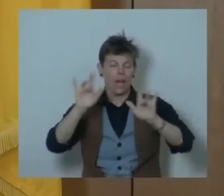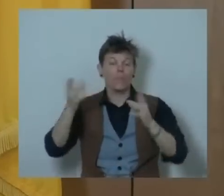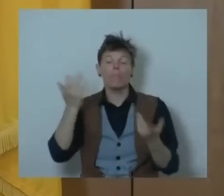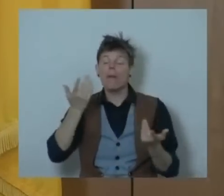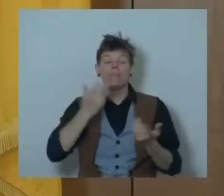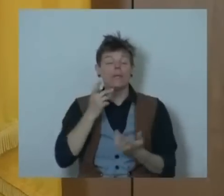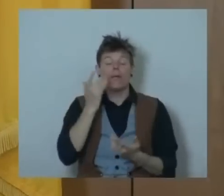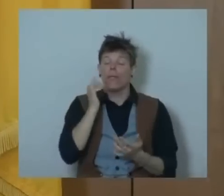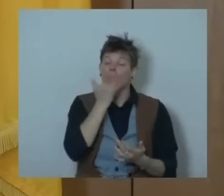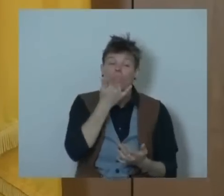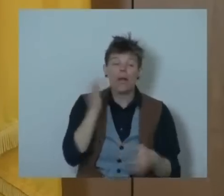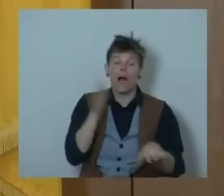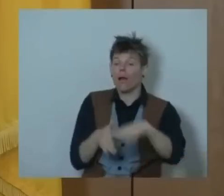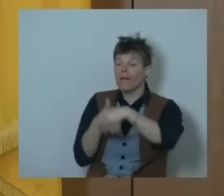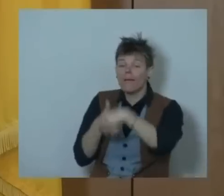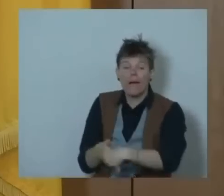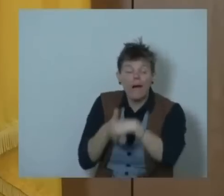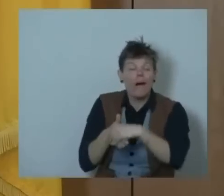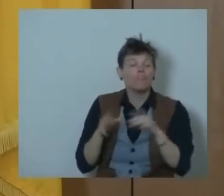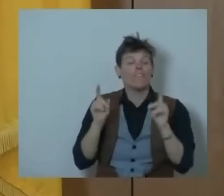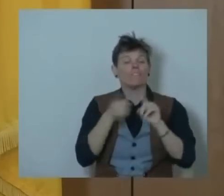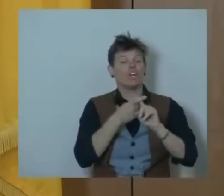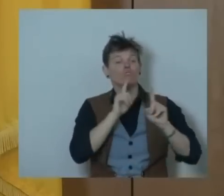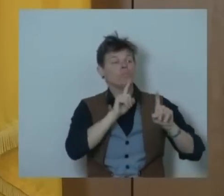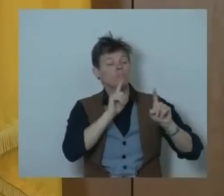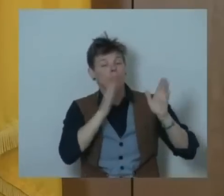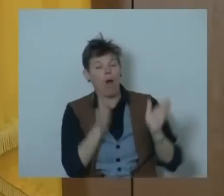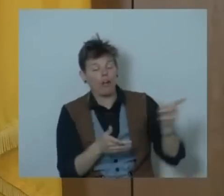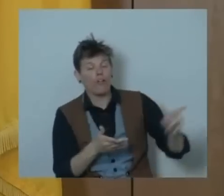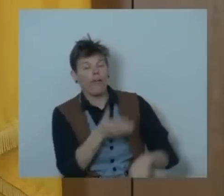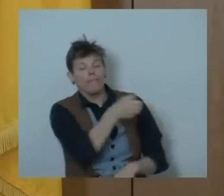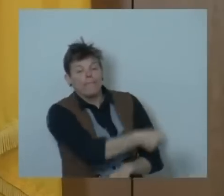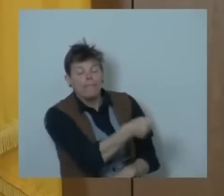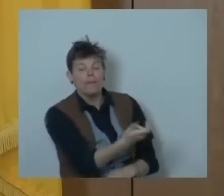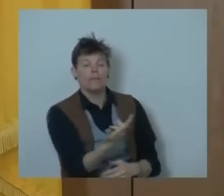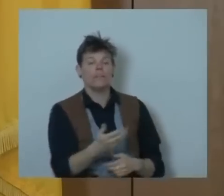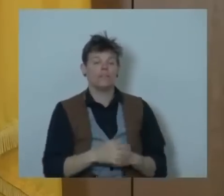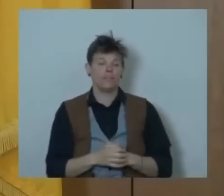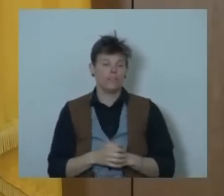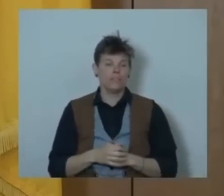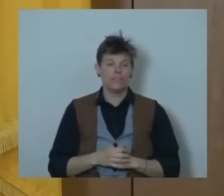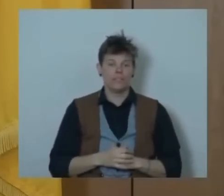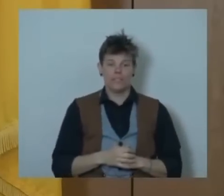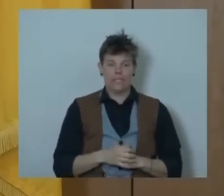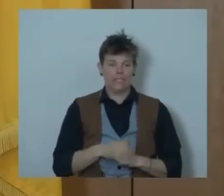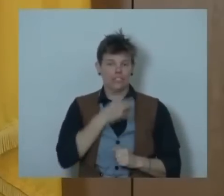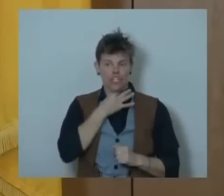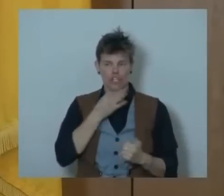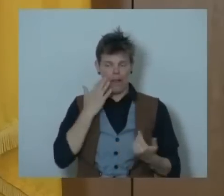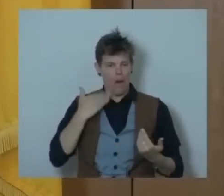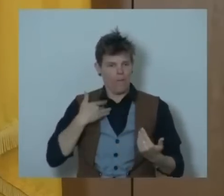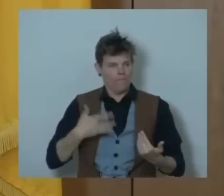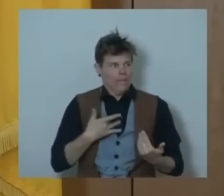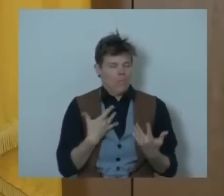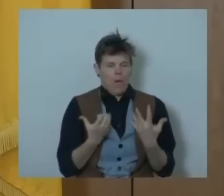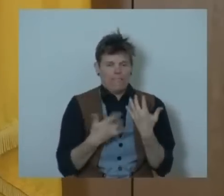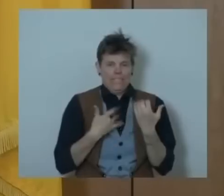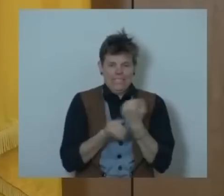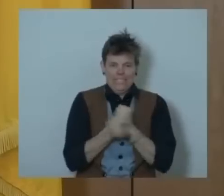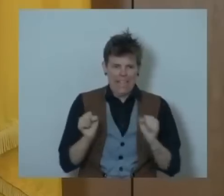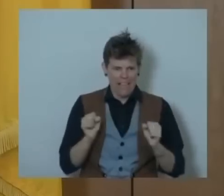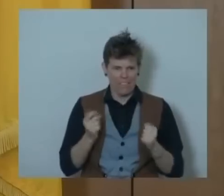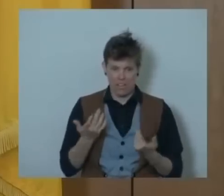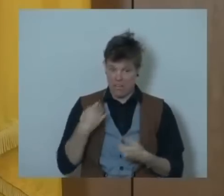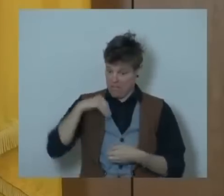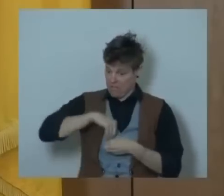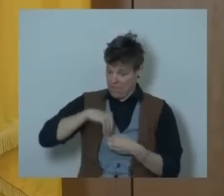first responder. And those are all very courteous things. And you feel like you're safe because you have no symptoms. And in